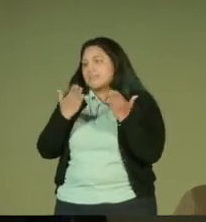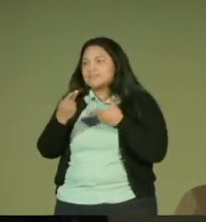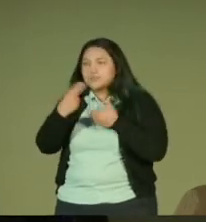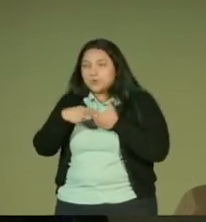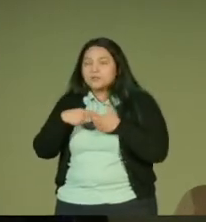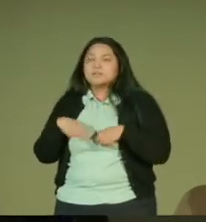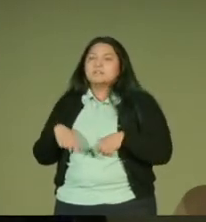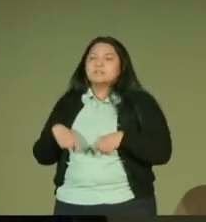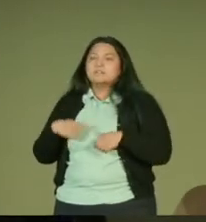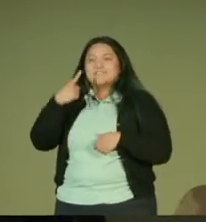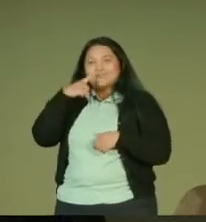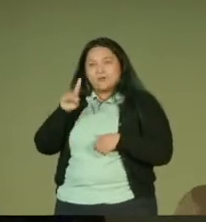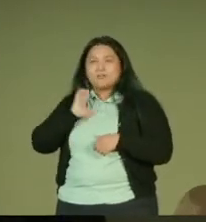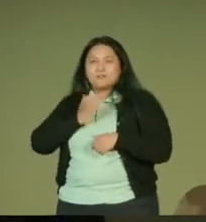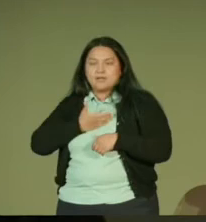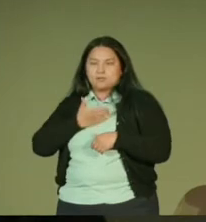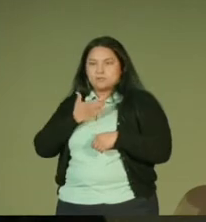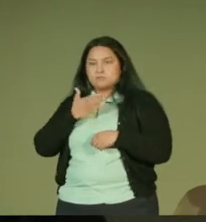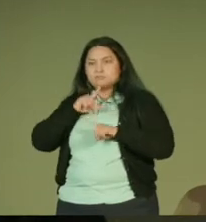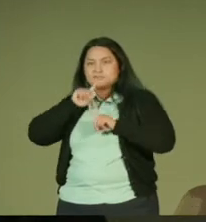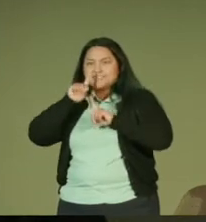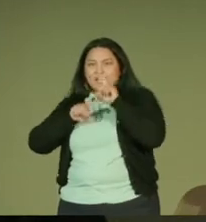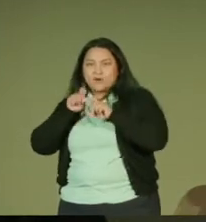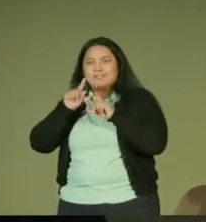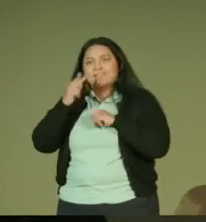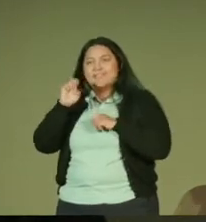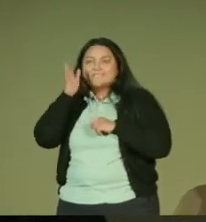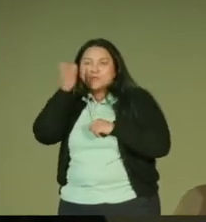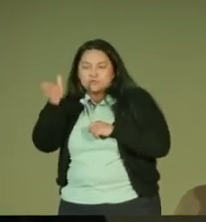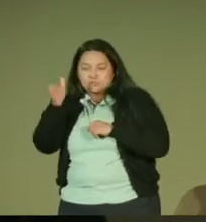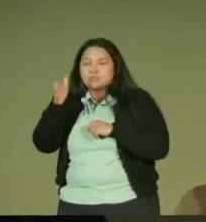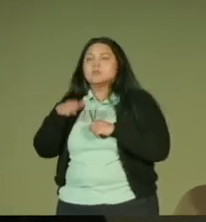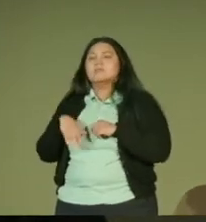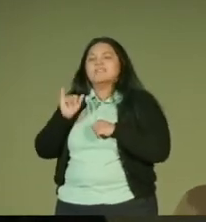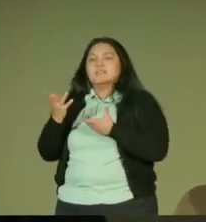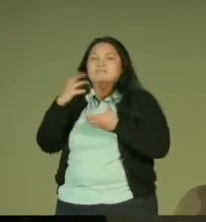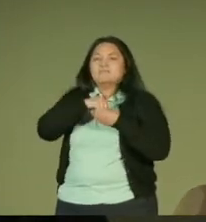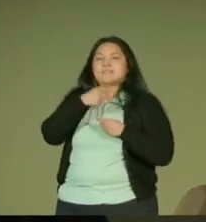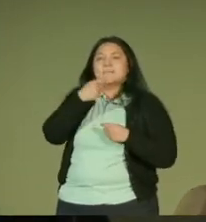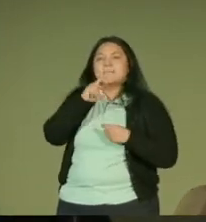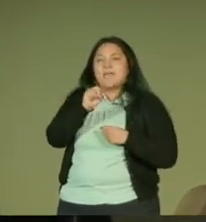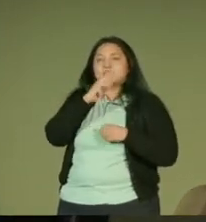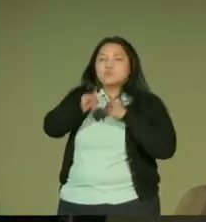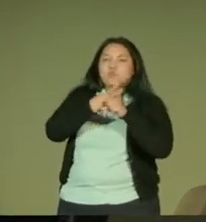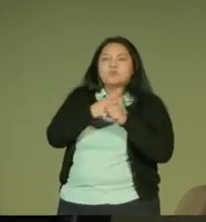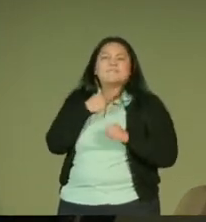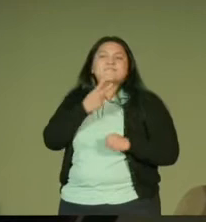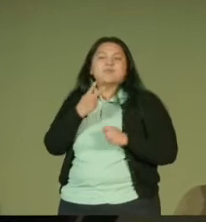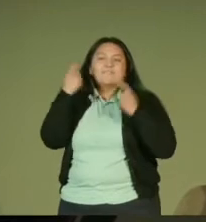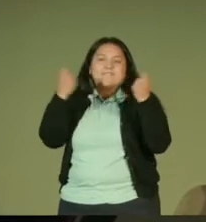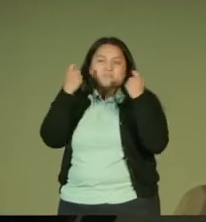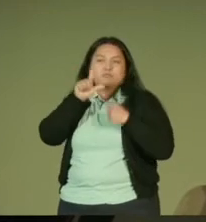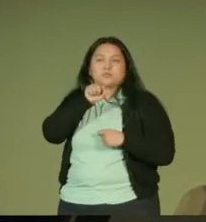for Interrogating the Future Body Through the Present Plague as part of the Penn World Voices Festival 2022.